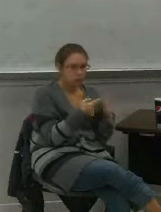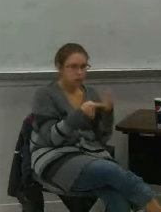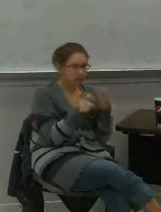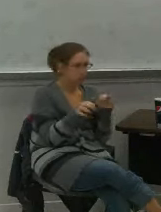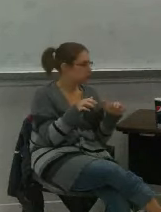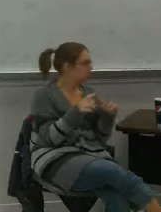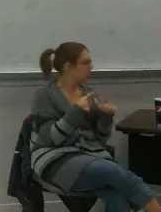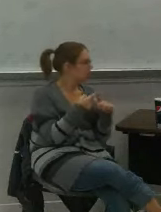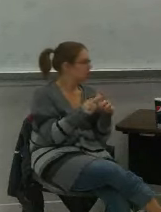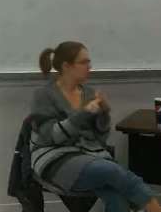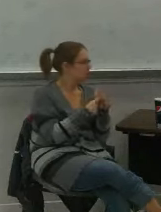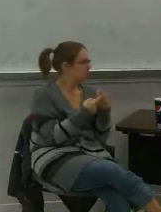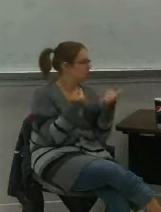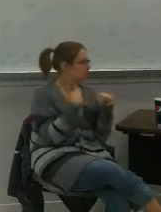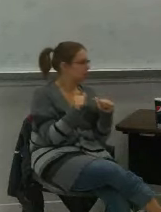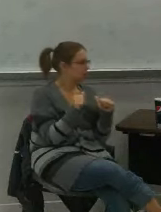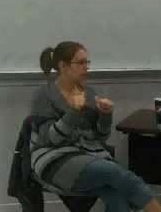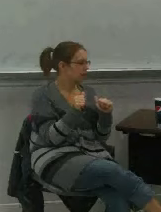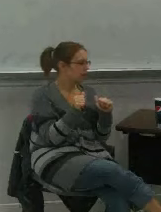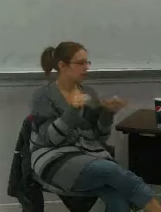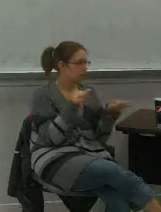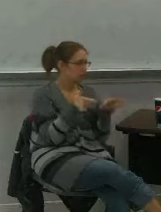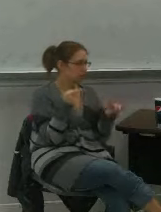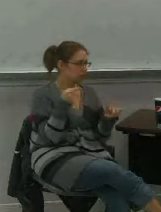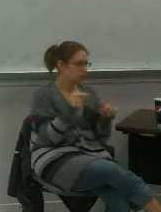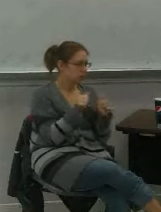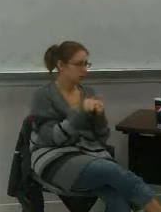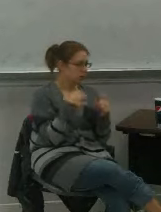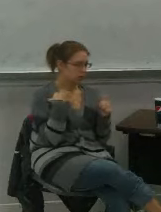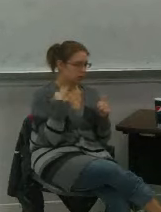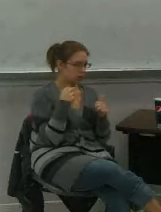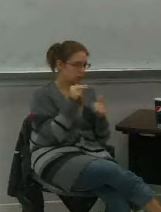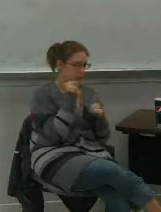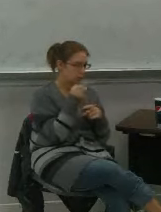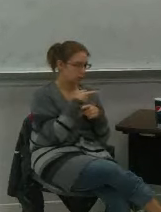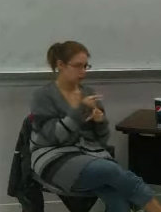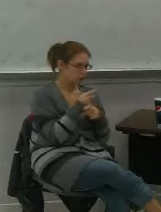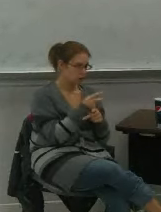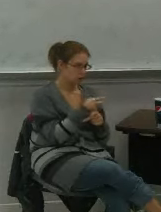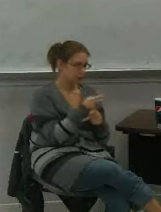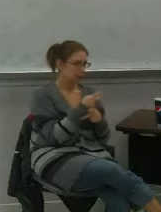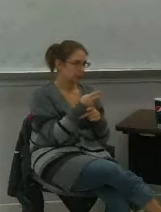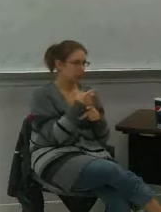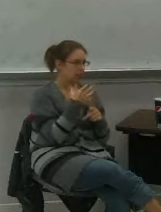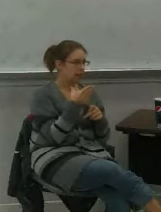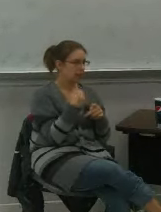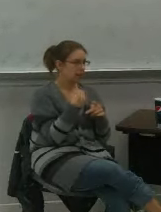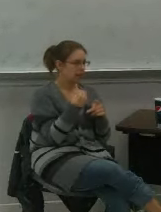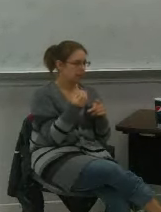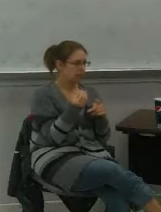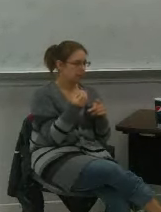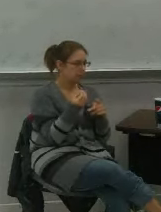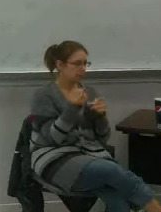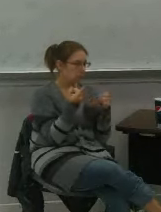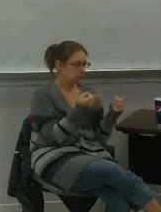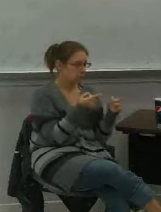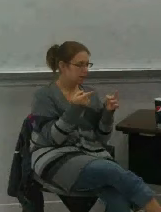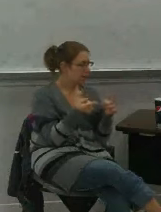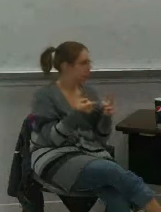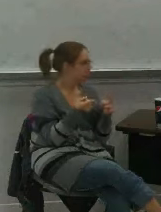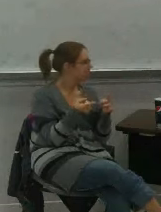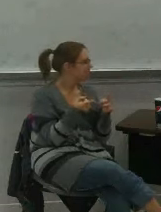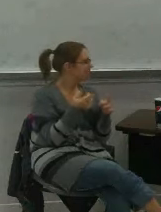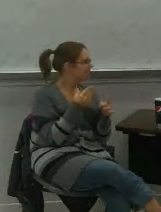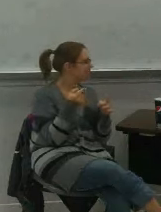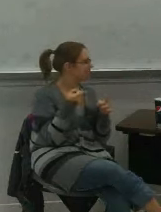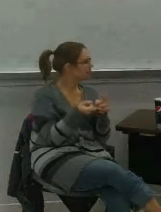And then they started try to get at these goals with voluntary nutrient reductions. What happened though was